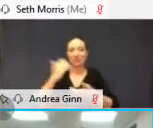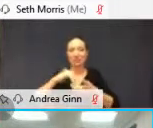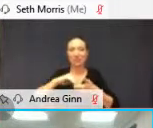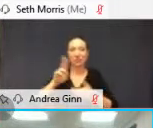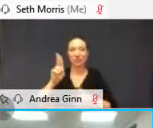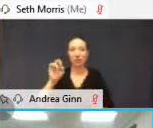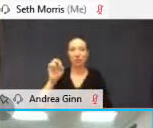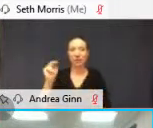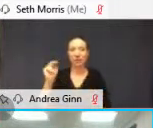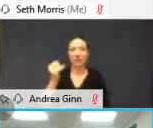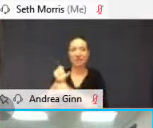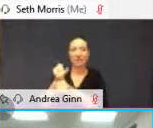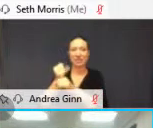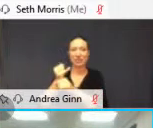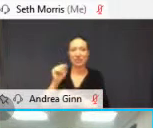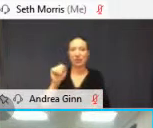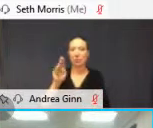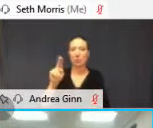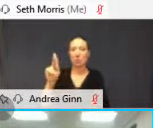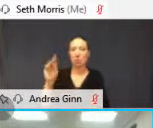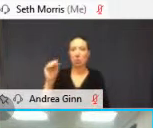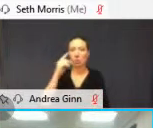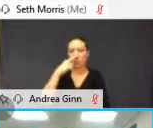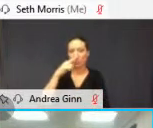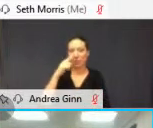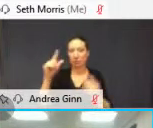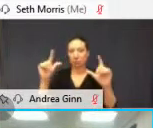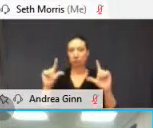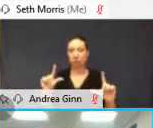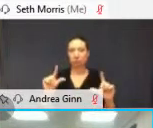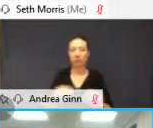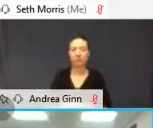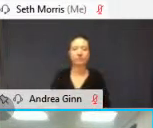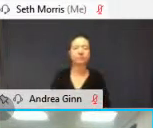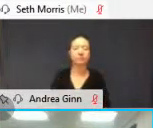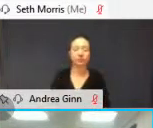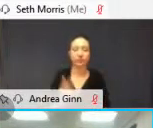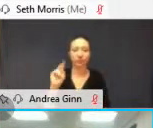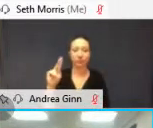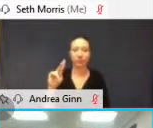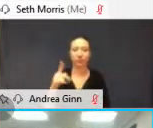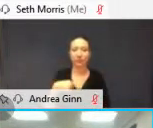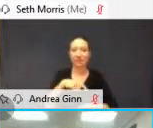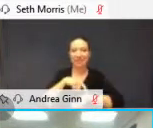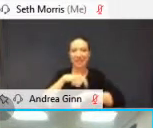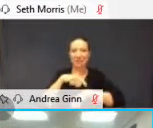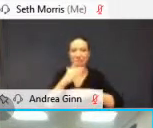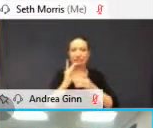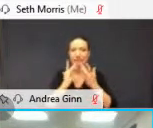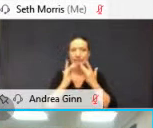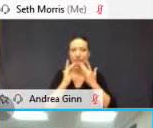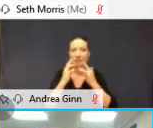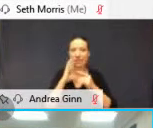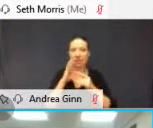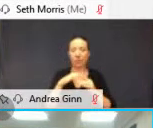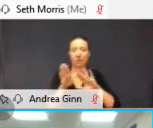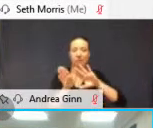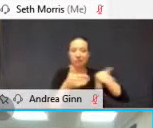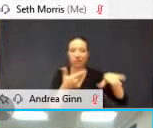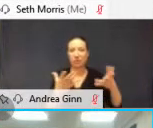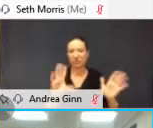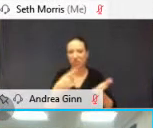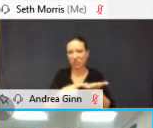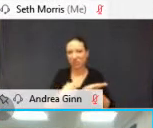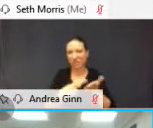So Ebuko, if you can advance, please. For sake of time, I'm going to pass our mission and goals. We just talked to you about